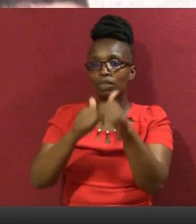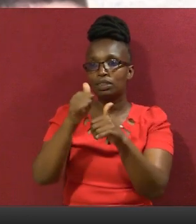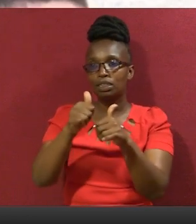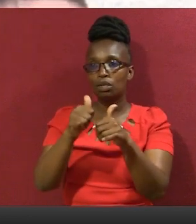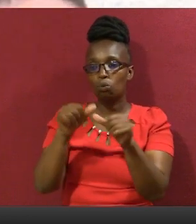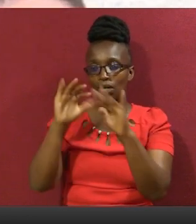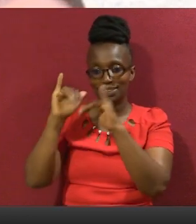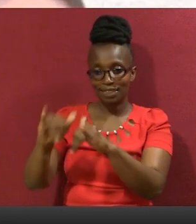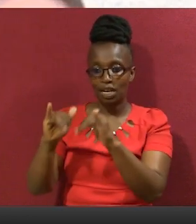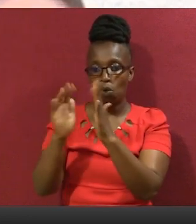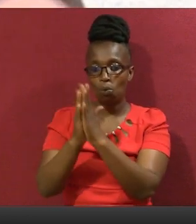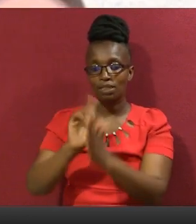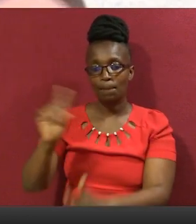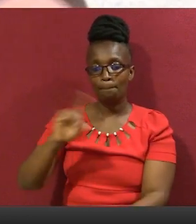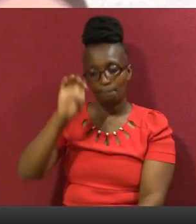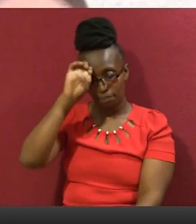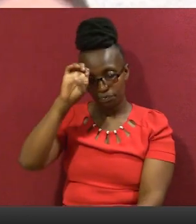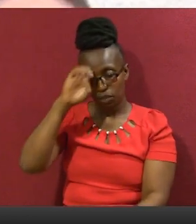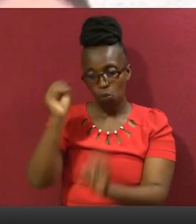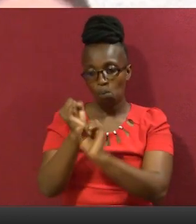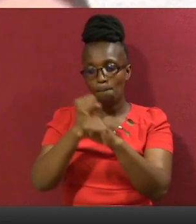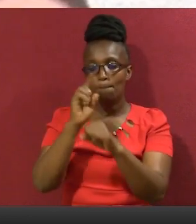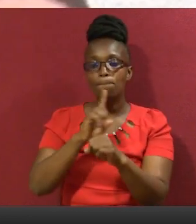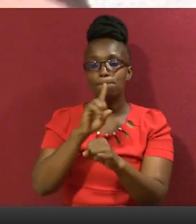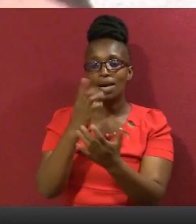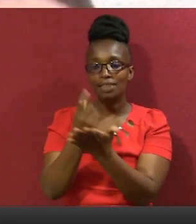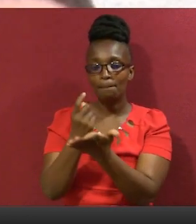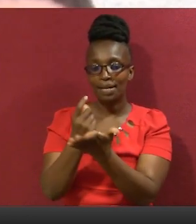Ministry of Education, we shall ensure that that money is released as a matter of urgency.